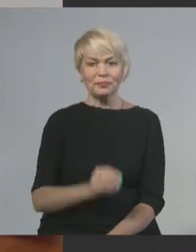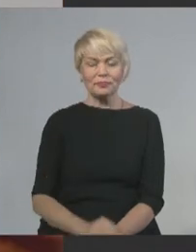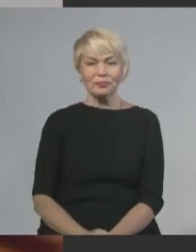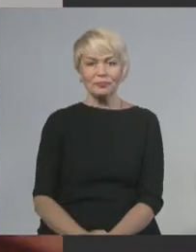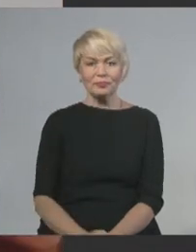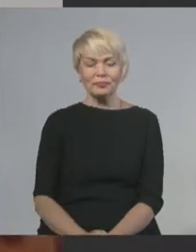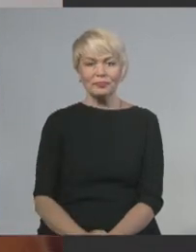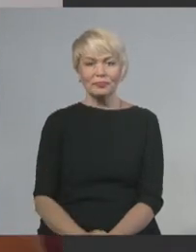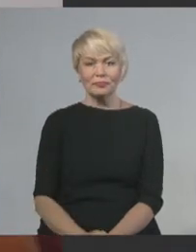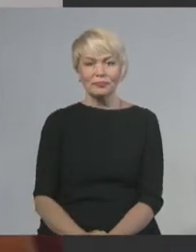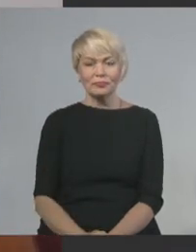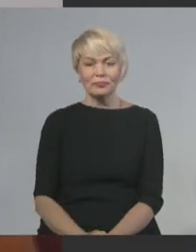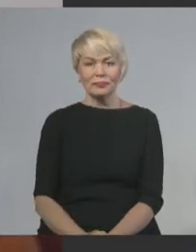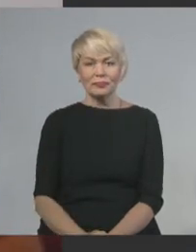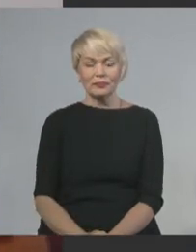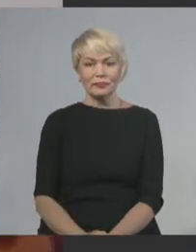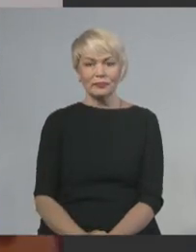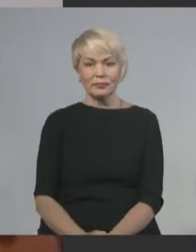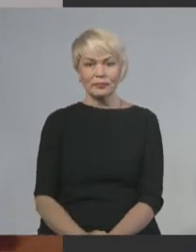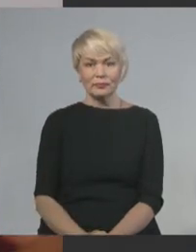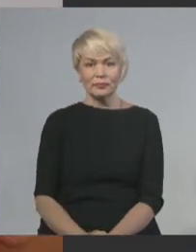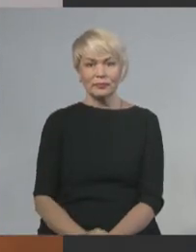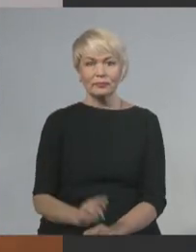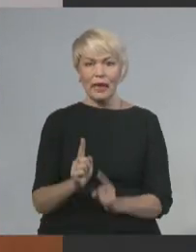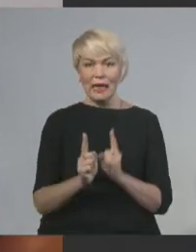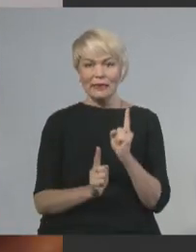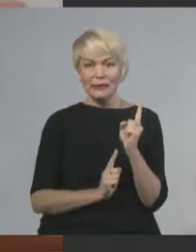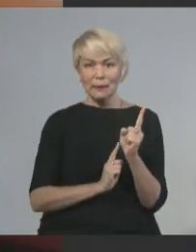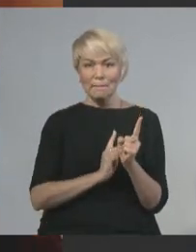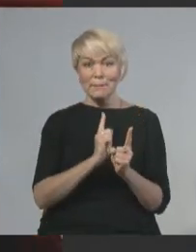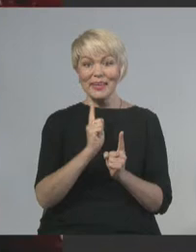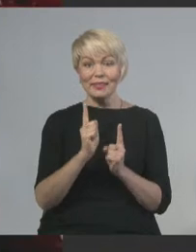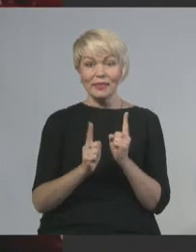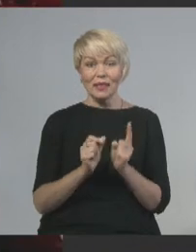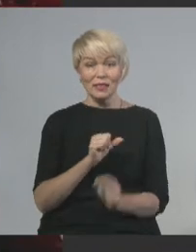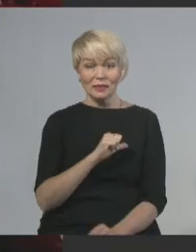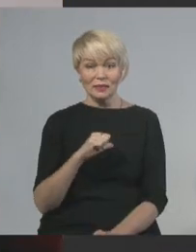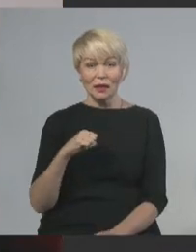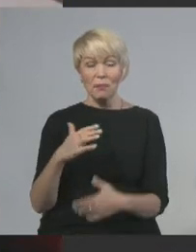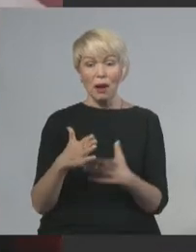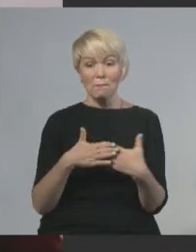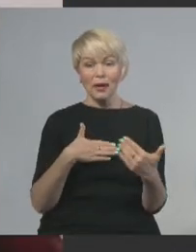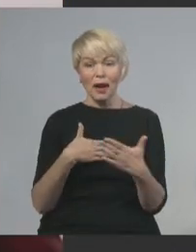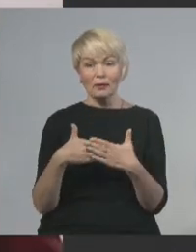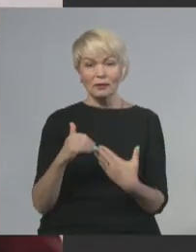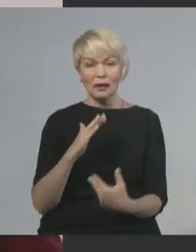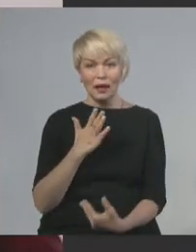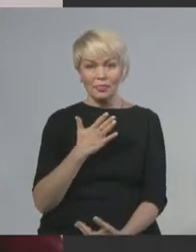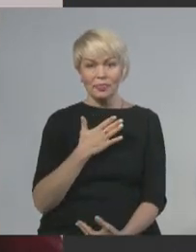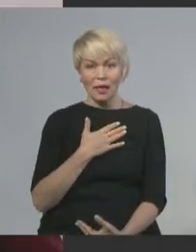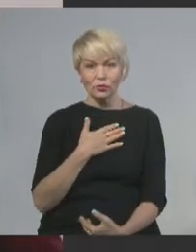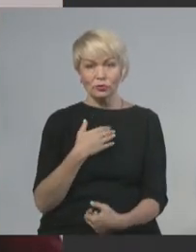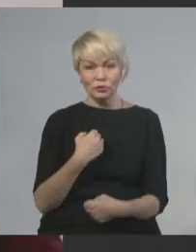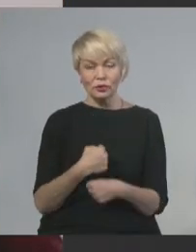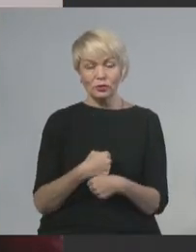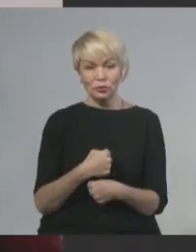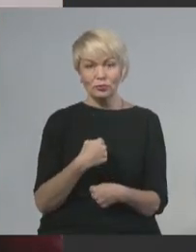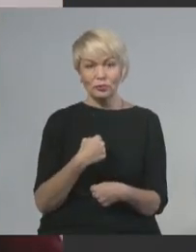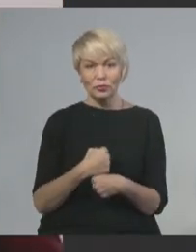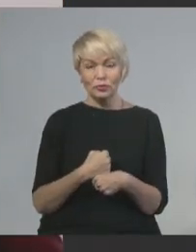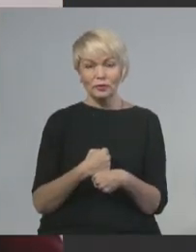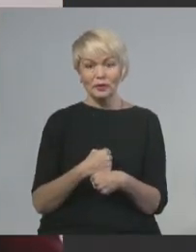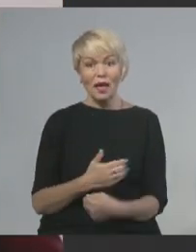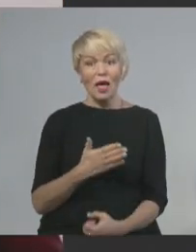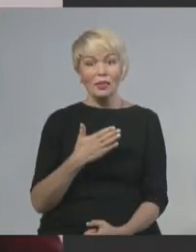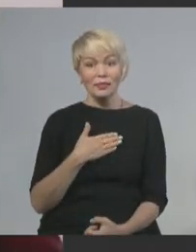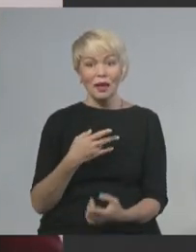our birth thing changed we we want to be people to to be able to to talk uh